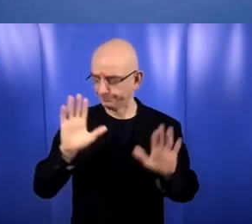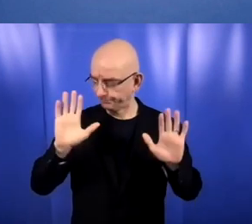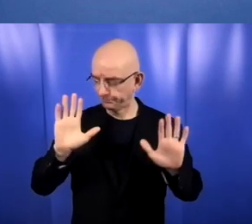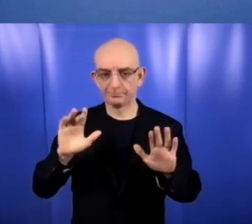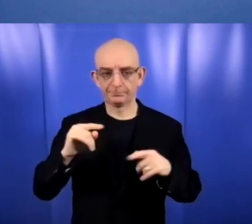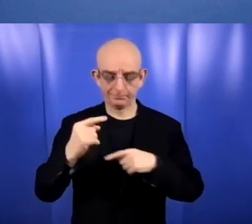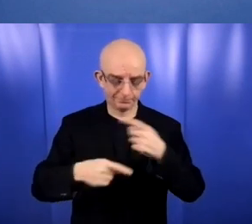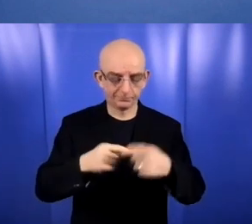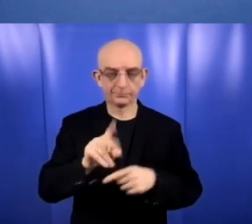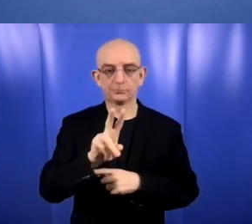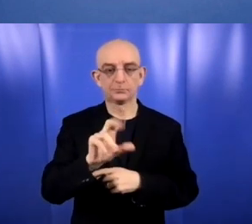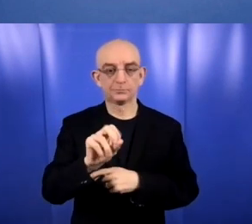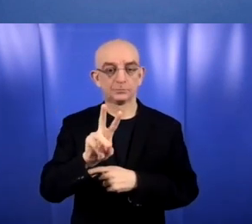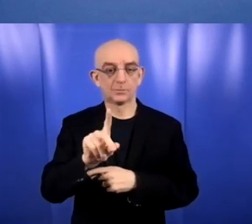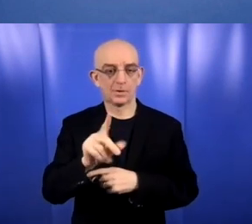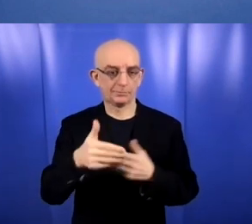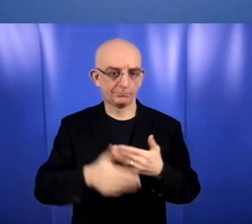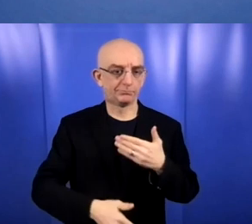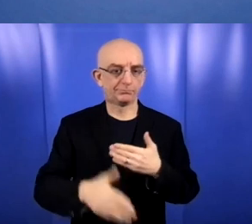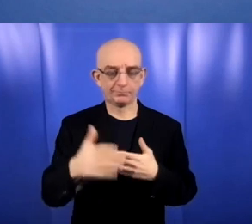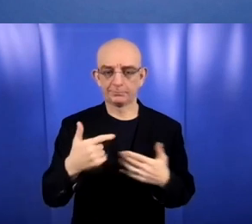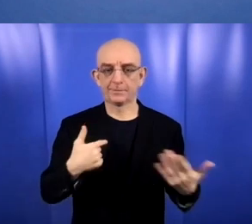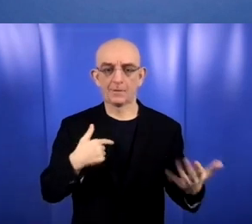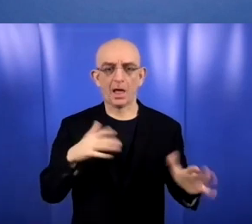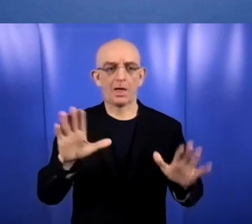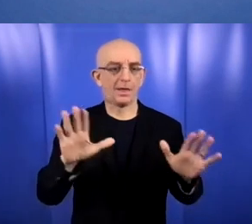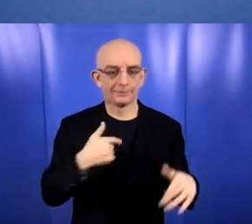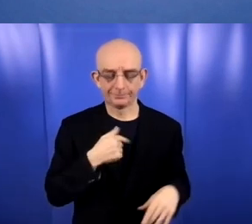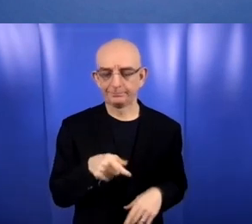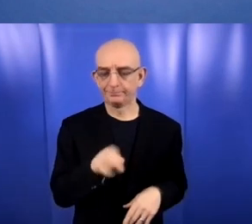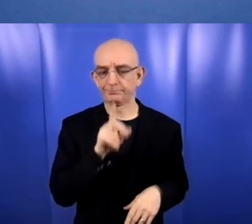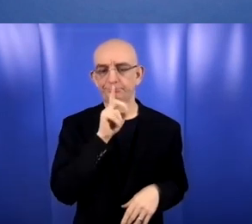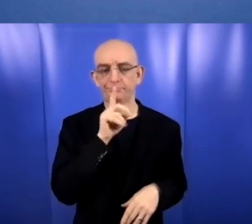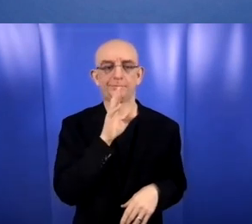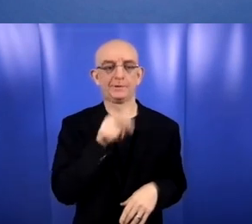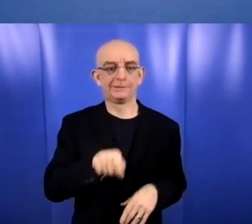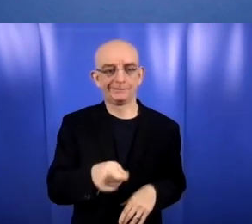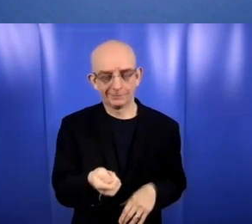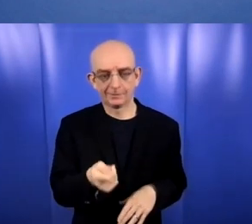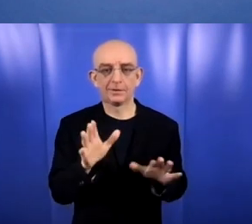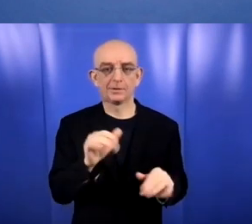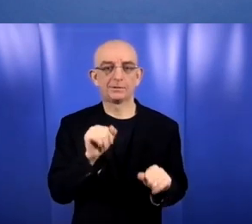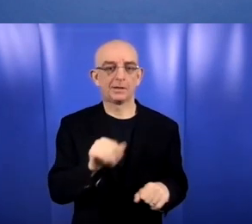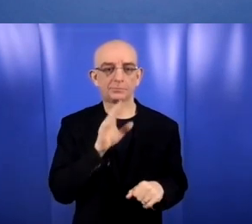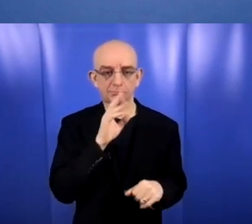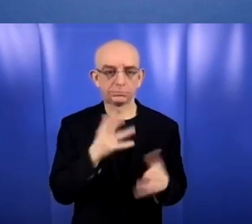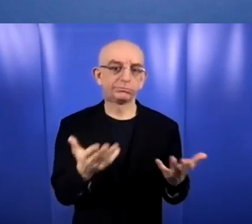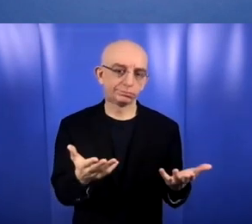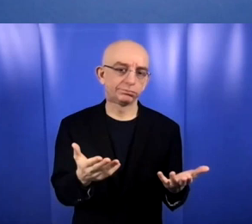course, we need there to be broader access to tertiary education for